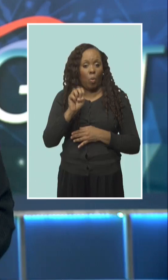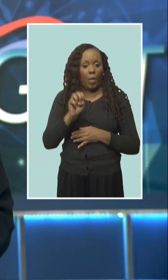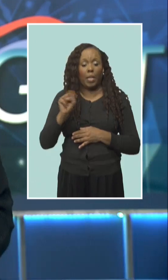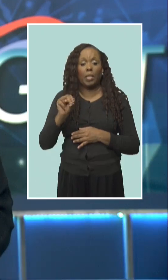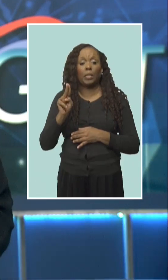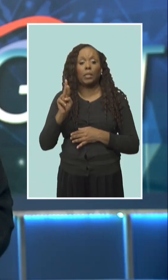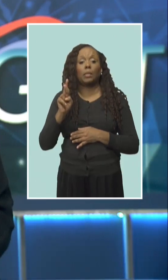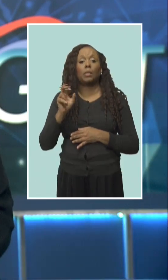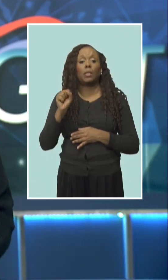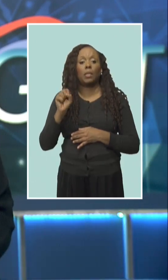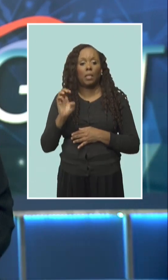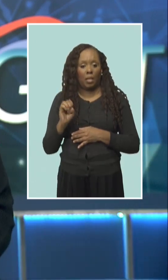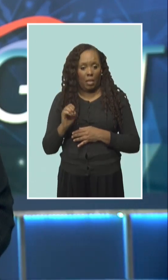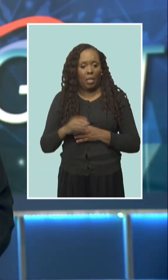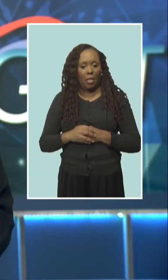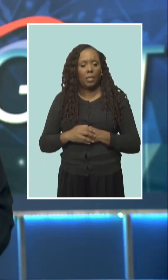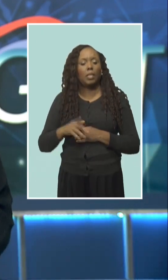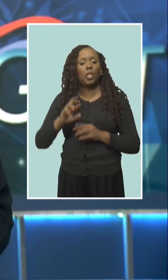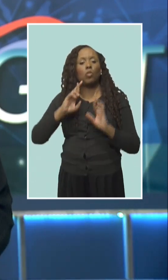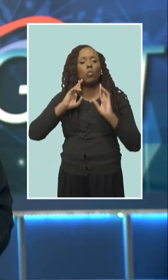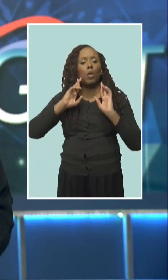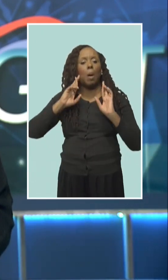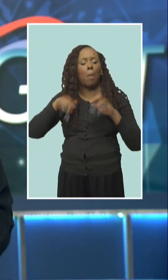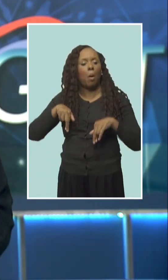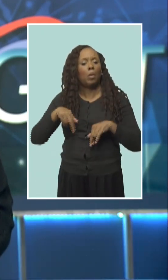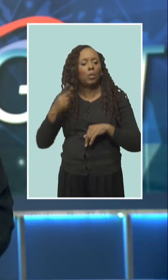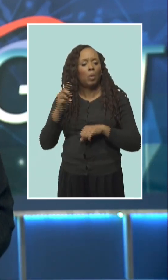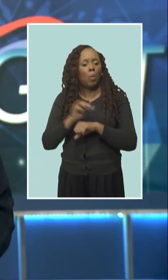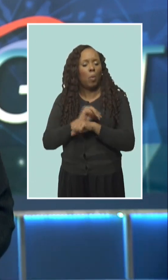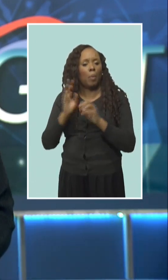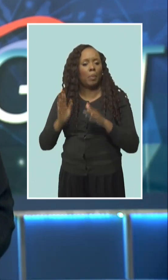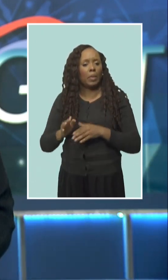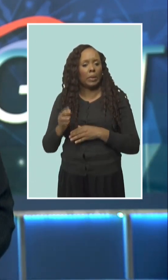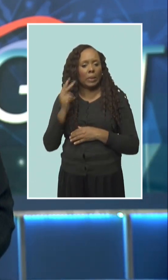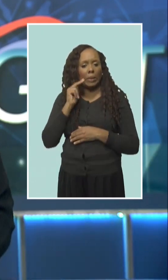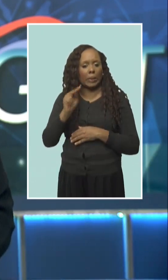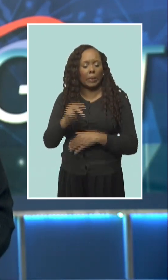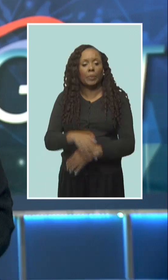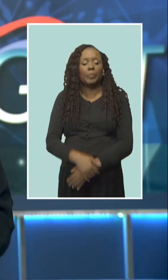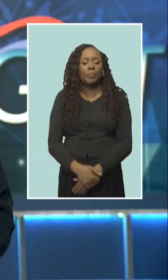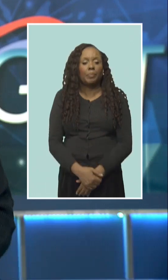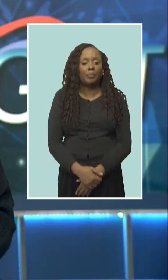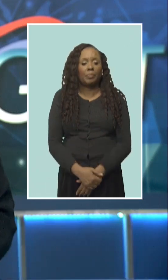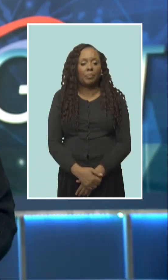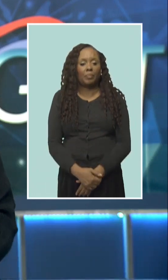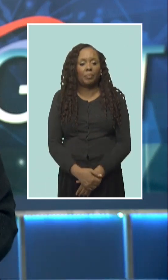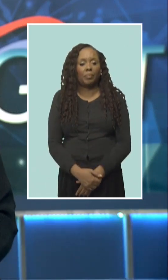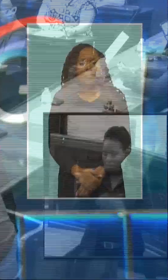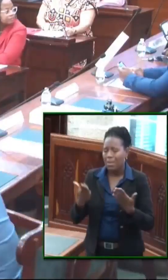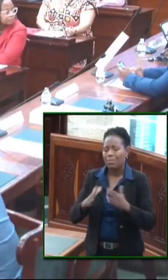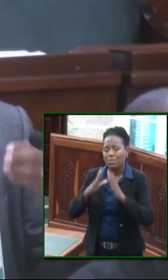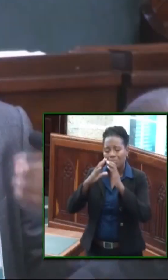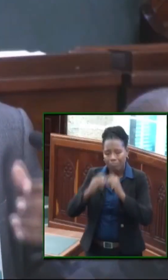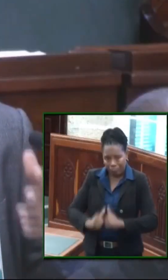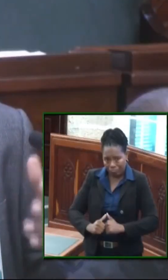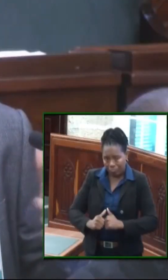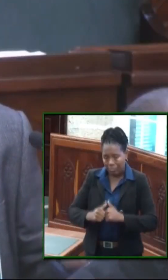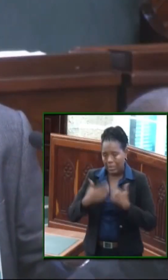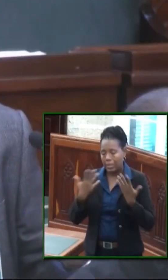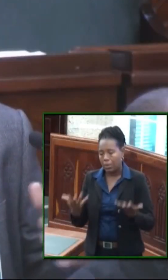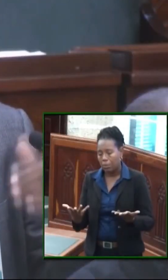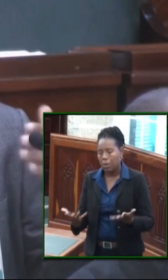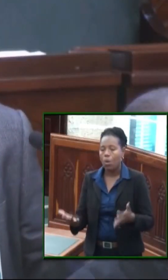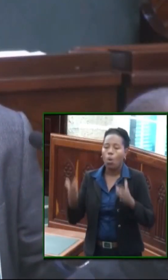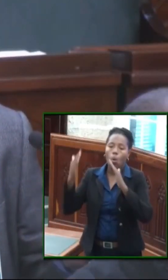in response to a query by MP for St. Michael East, Trevor Prescott. When we were about to start